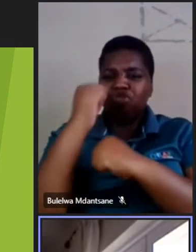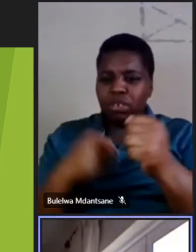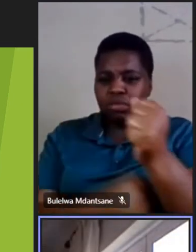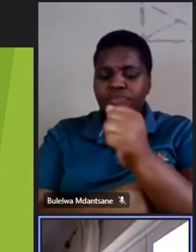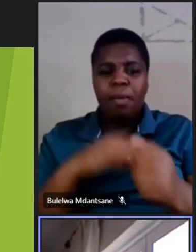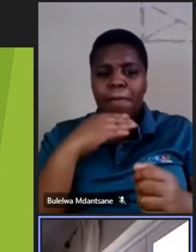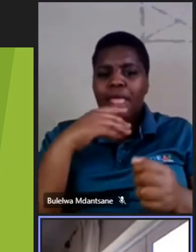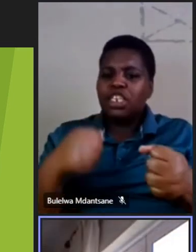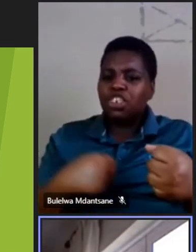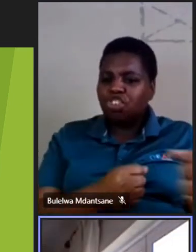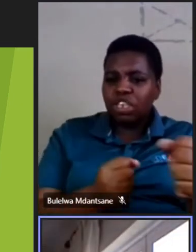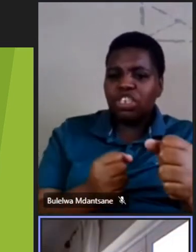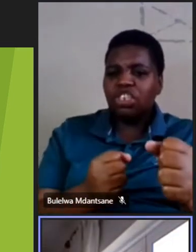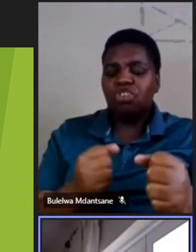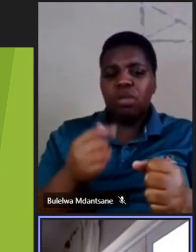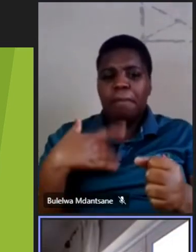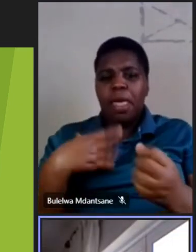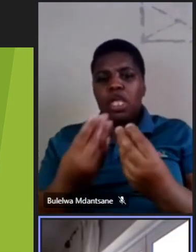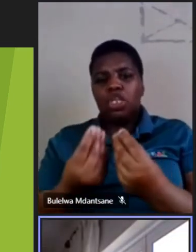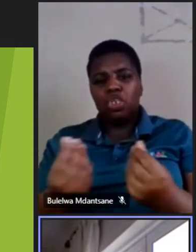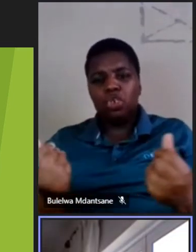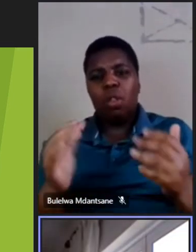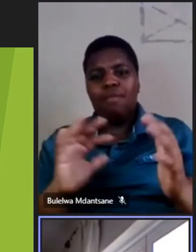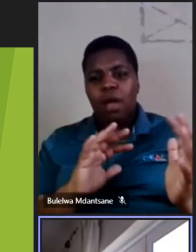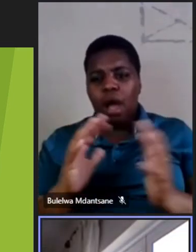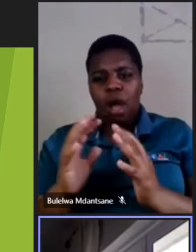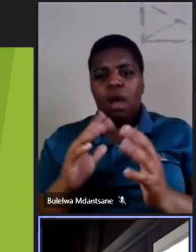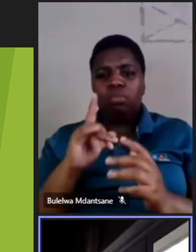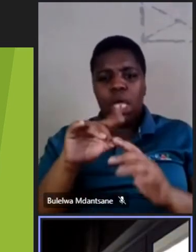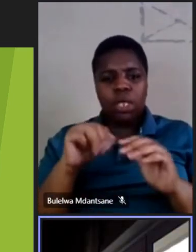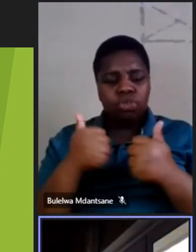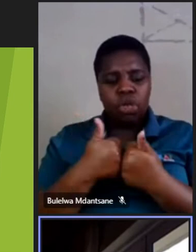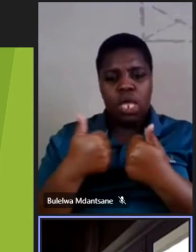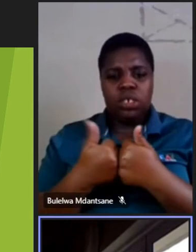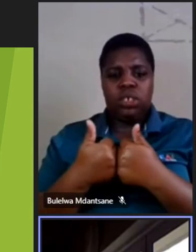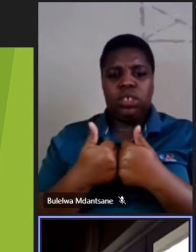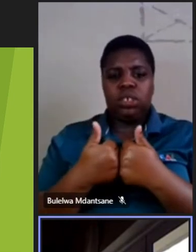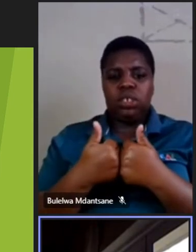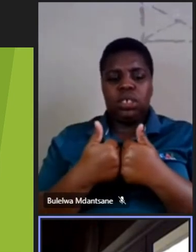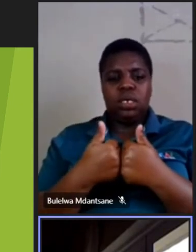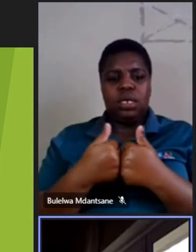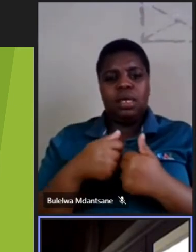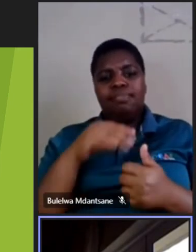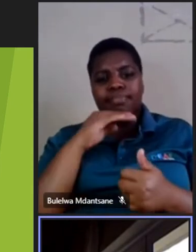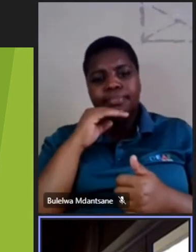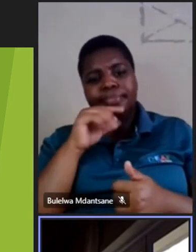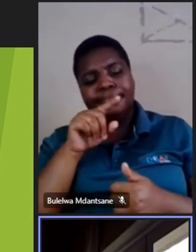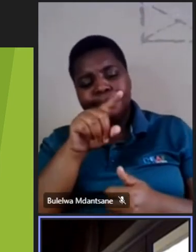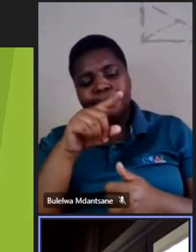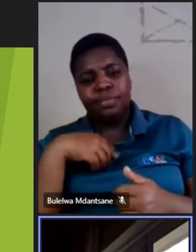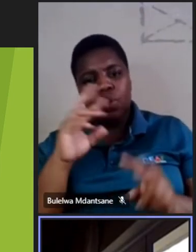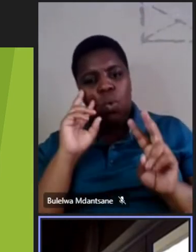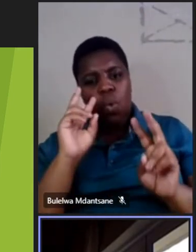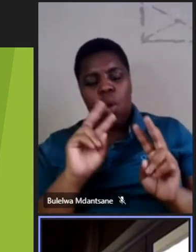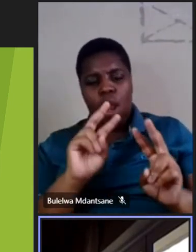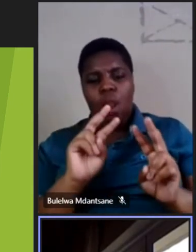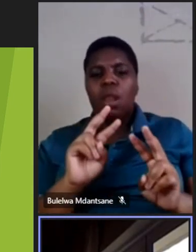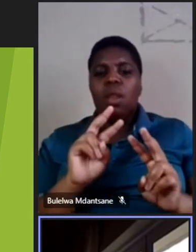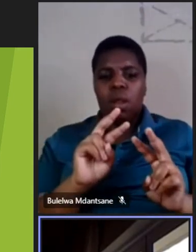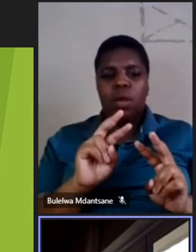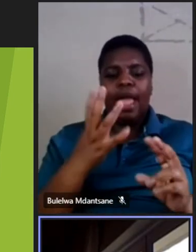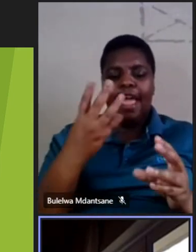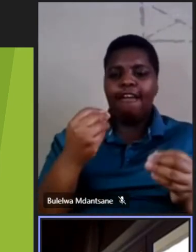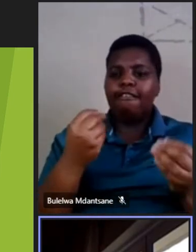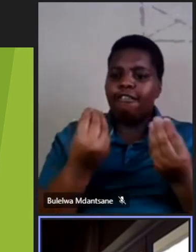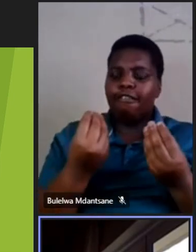applied to address the rehabilitation needs of people with disabilities. And there we looked at some modules like